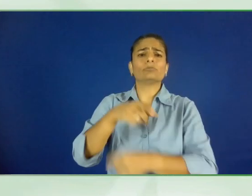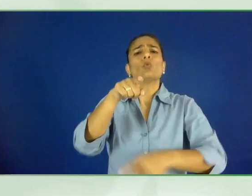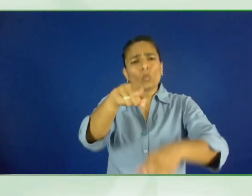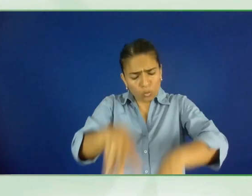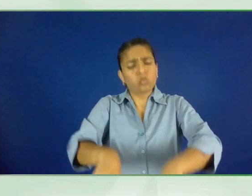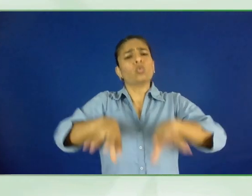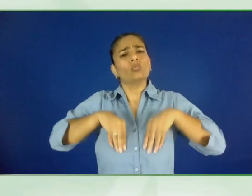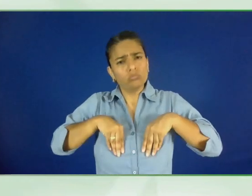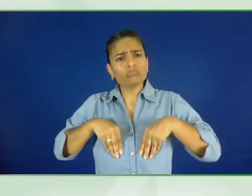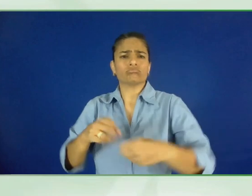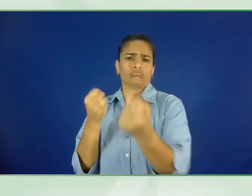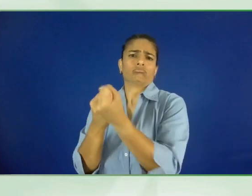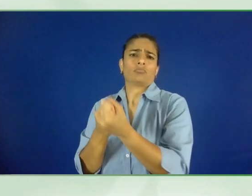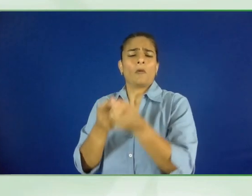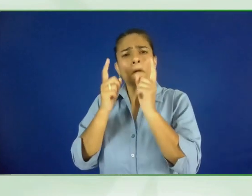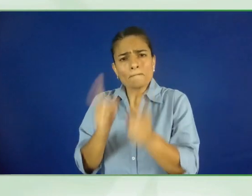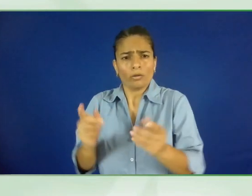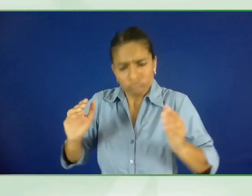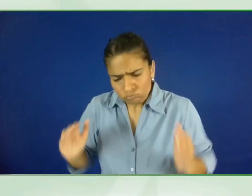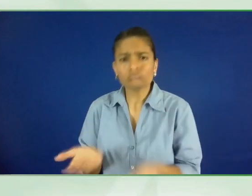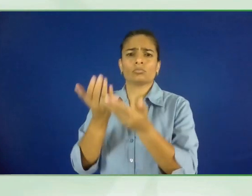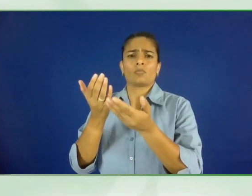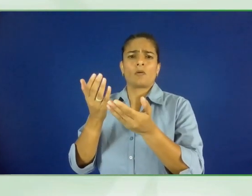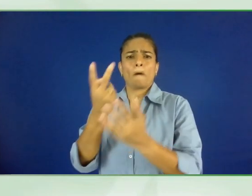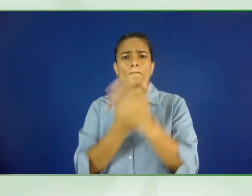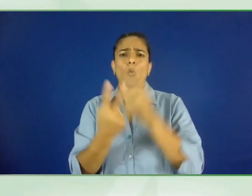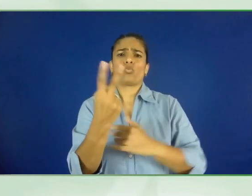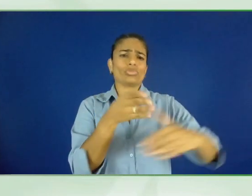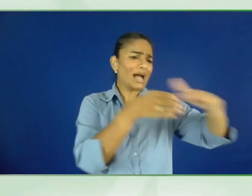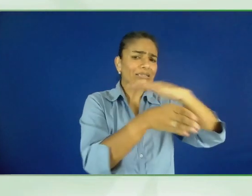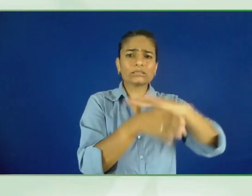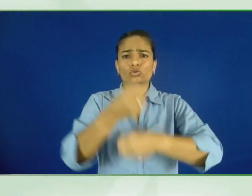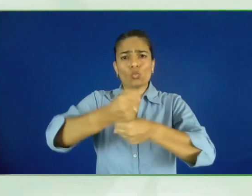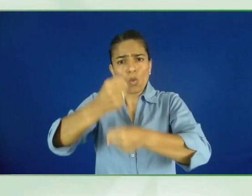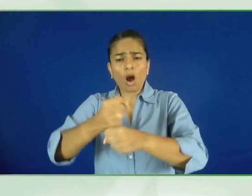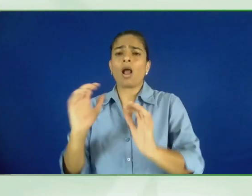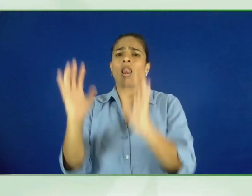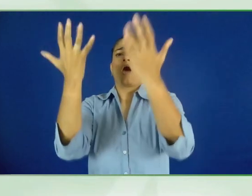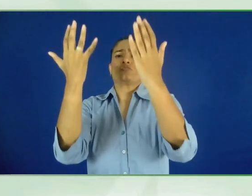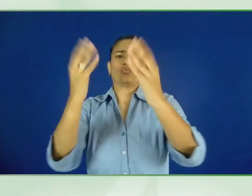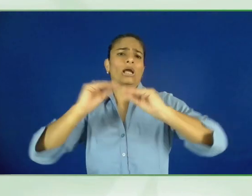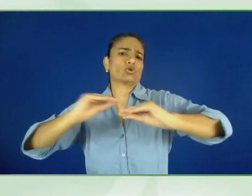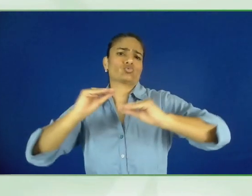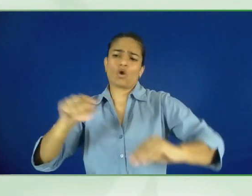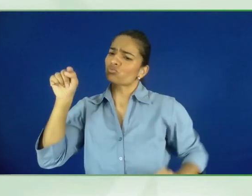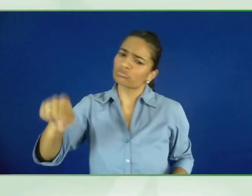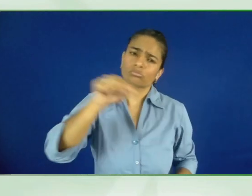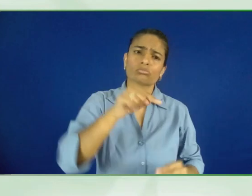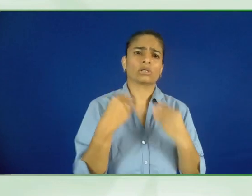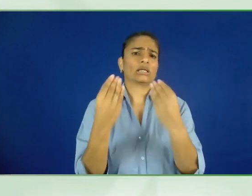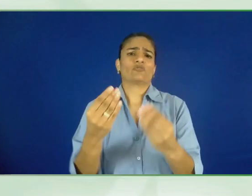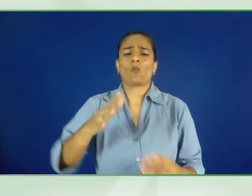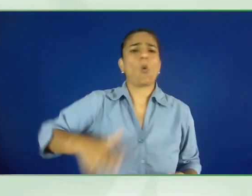ensuring both an accessible work life and education for everyone. All